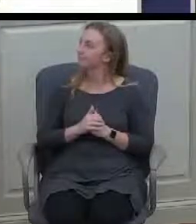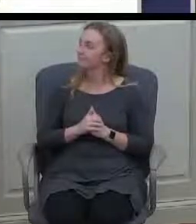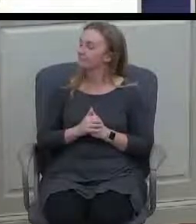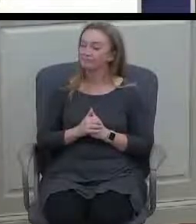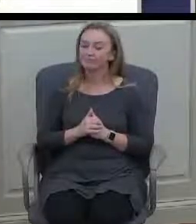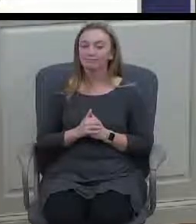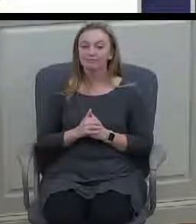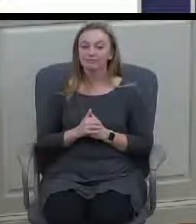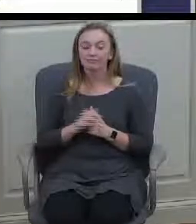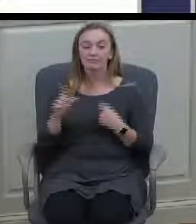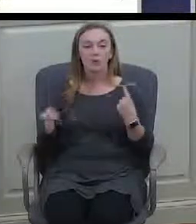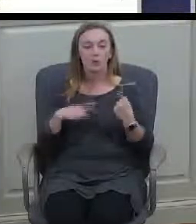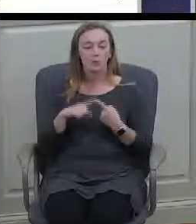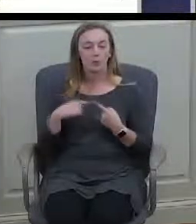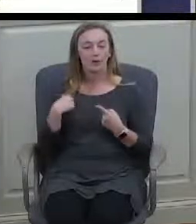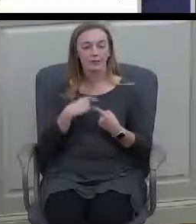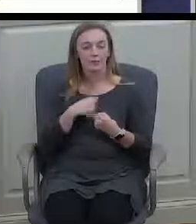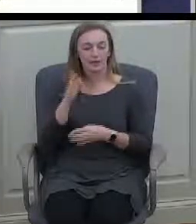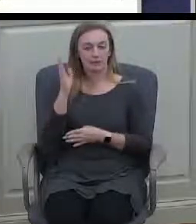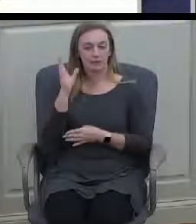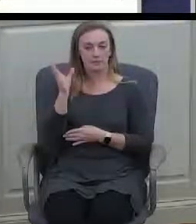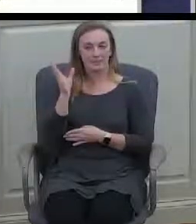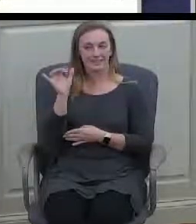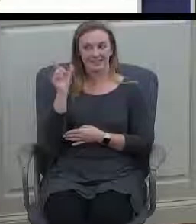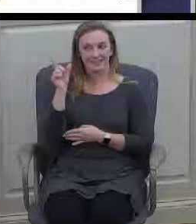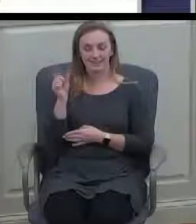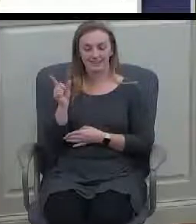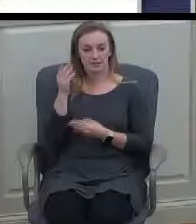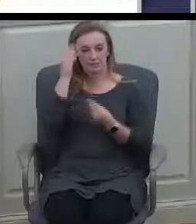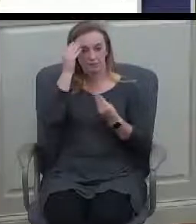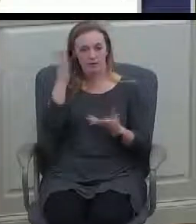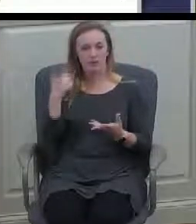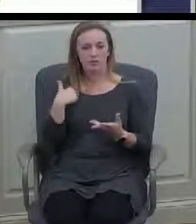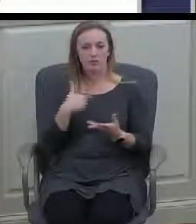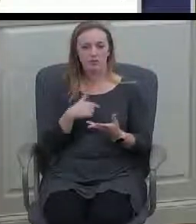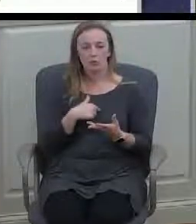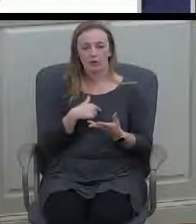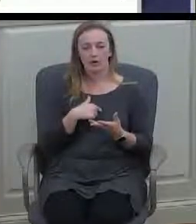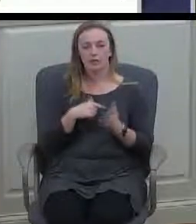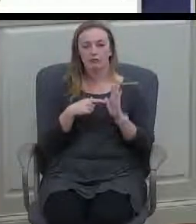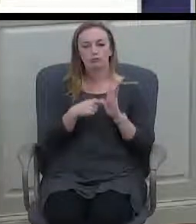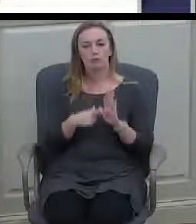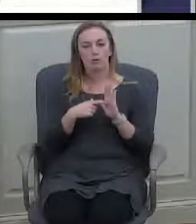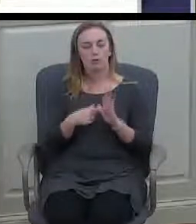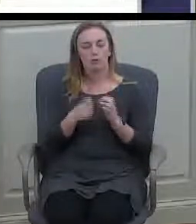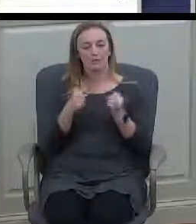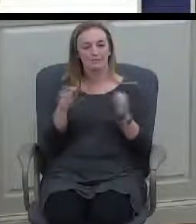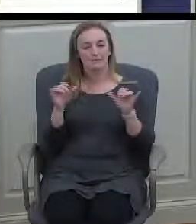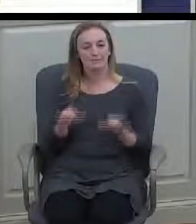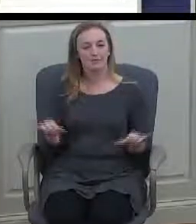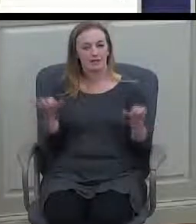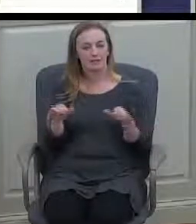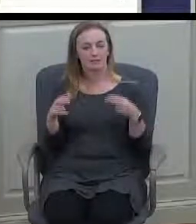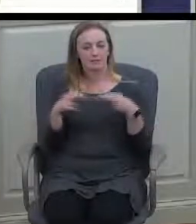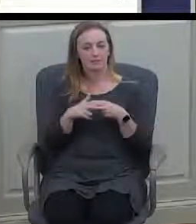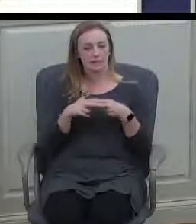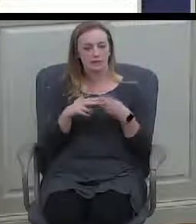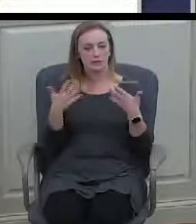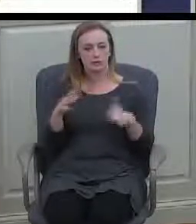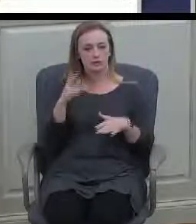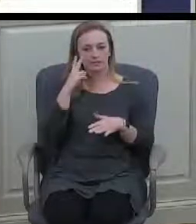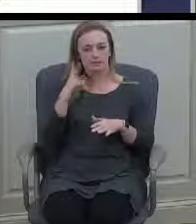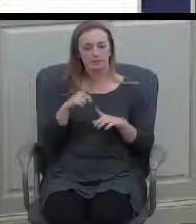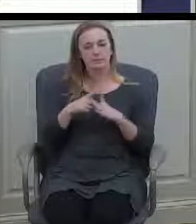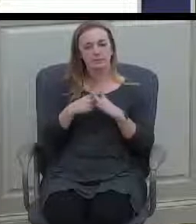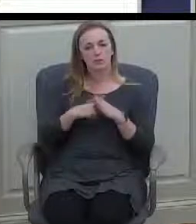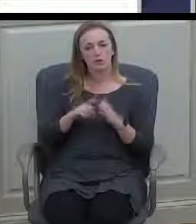So when we presented this information, we went over a lot of the same slides that you've seen tonight, but we started with a prompt